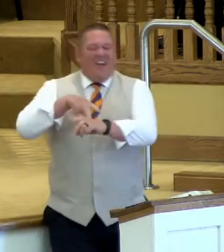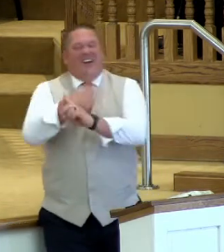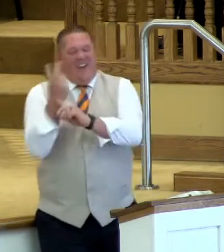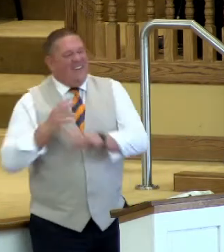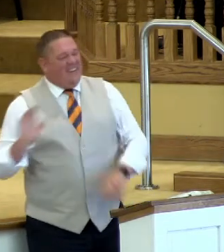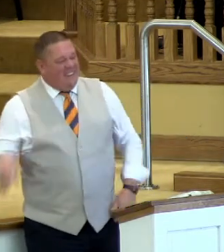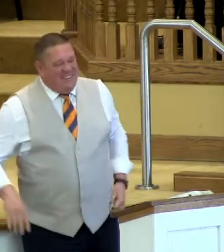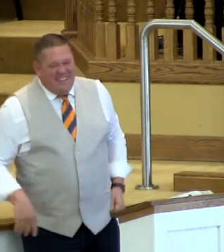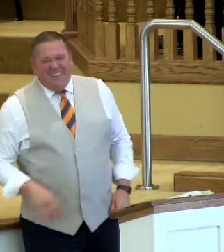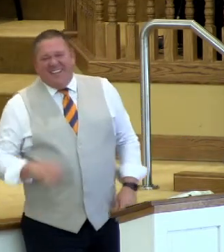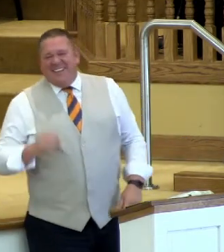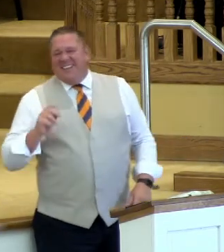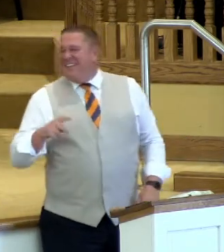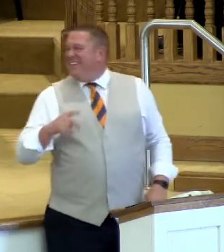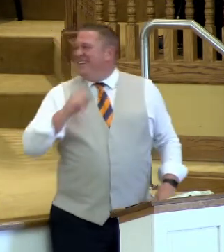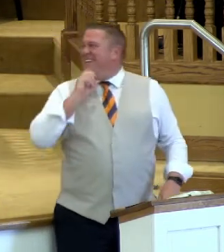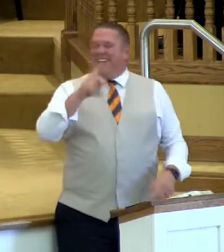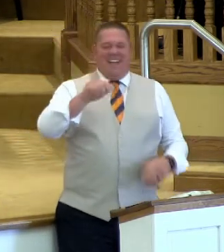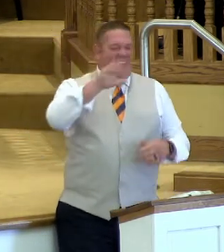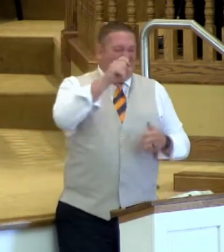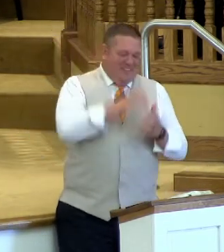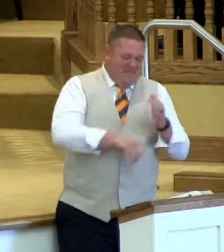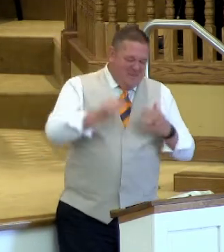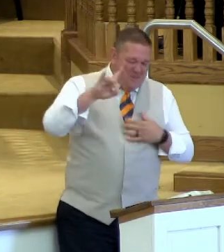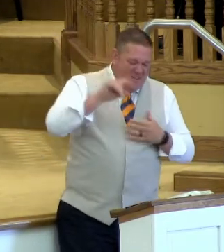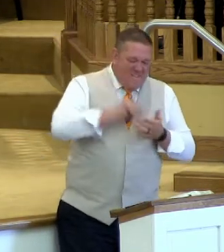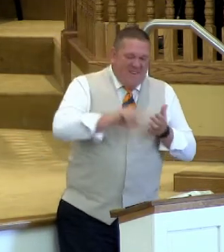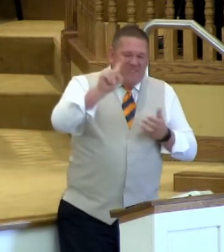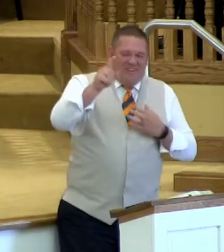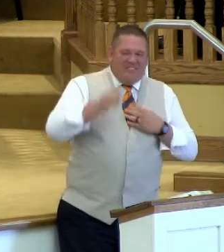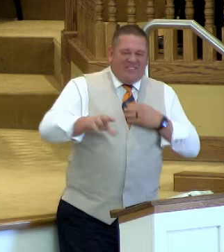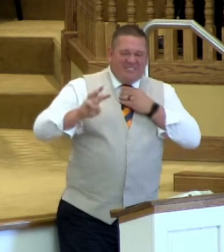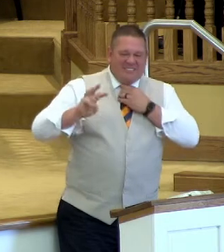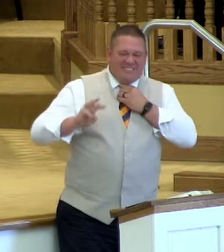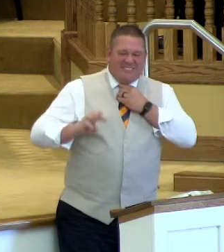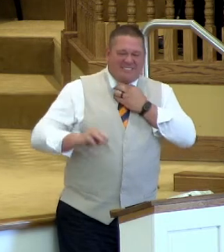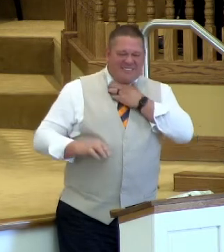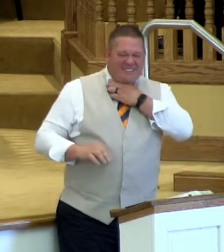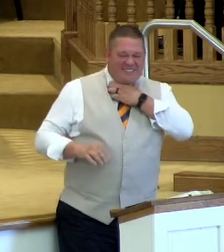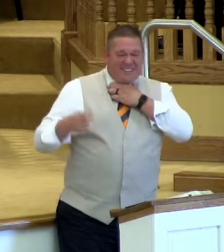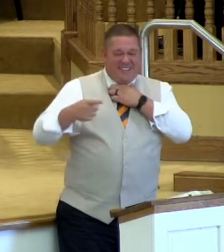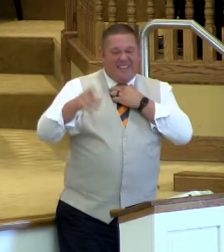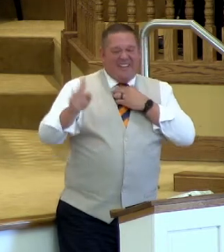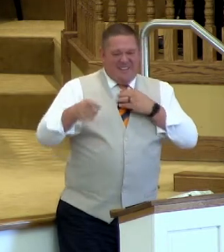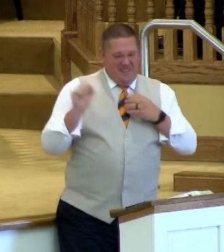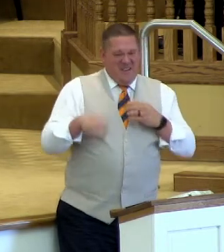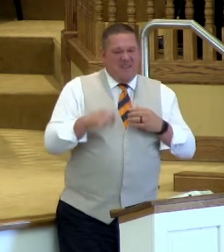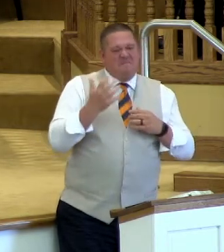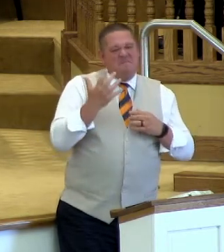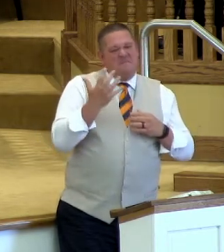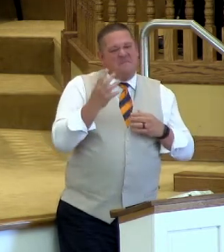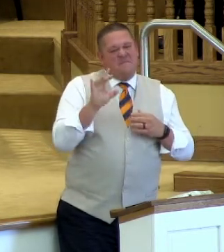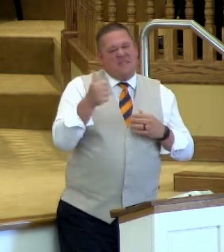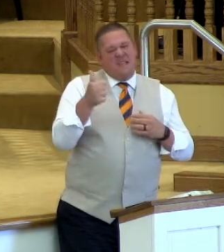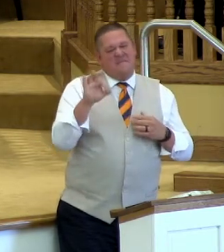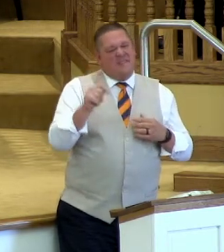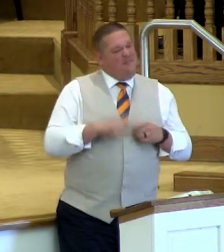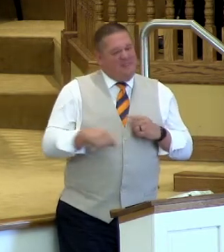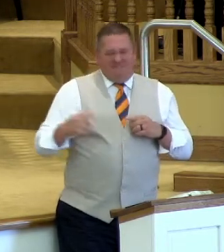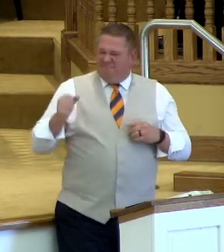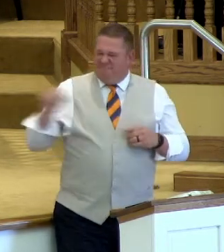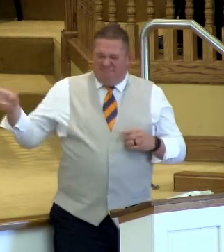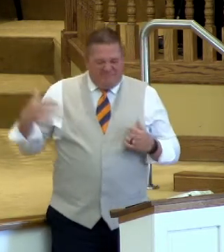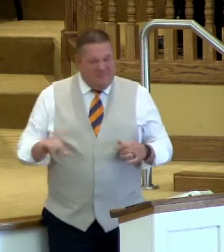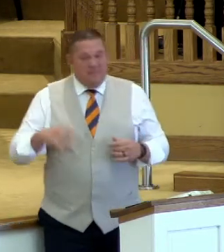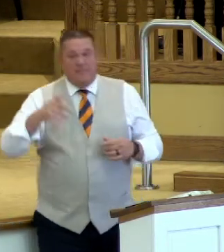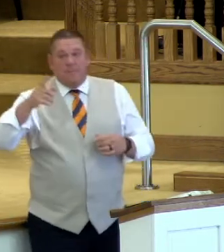that one. I'll admit it. All right, Acts 28, verses 1 through 6. We'll be reading all the six verses right now, and the